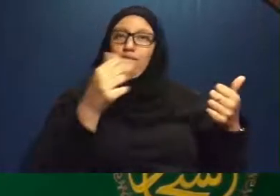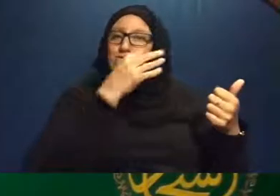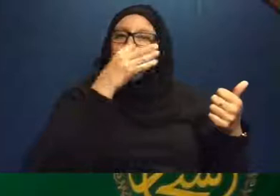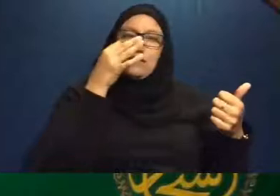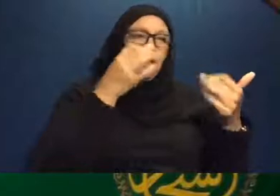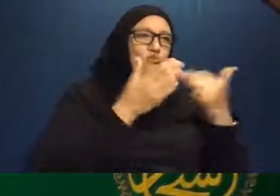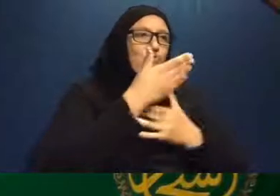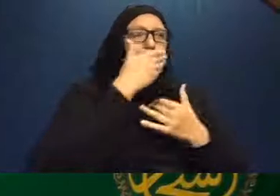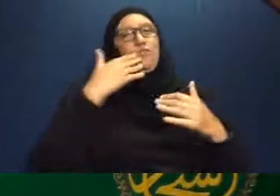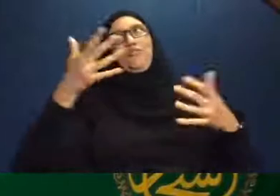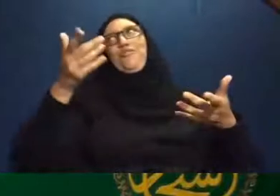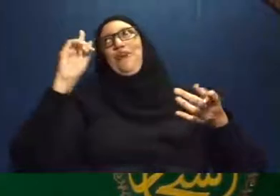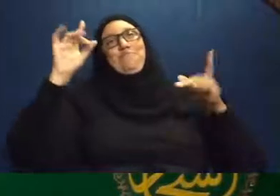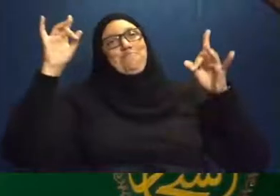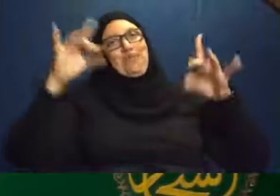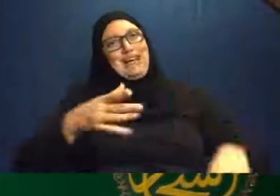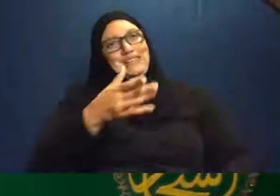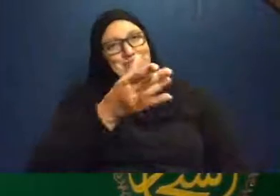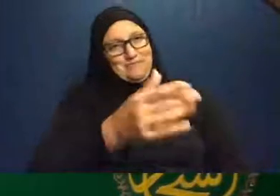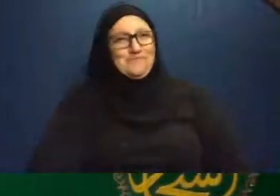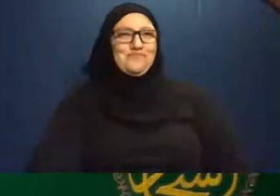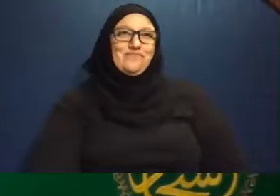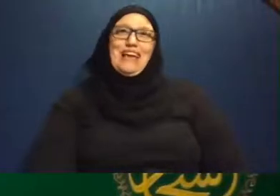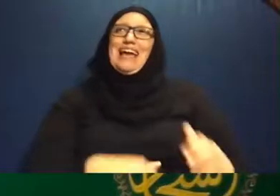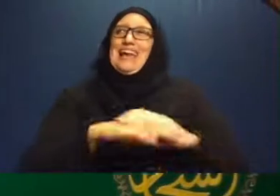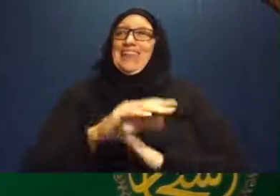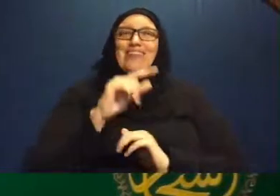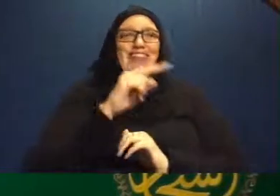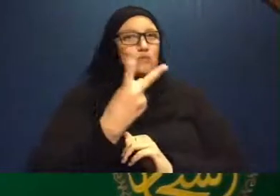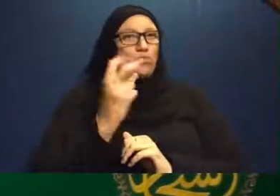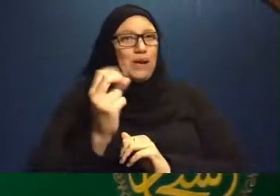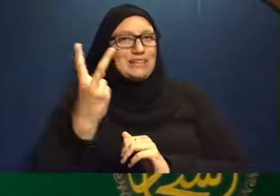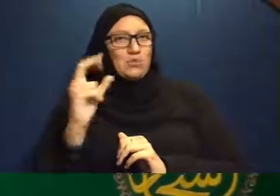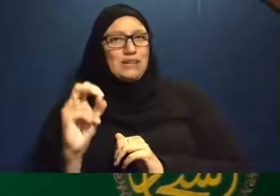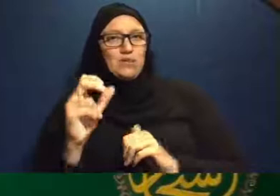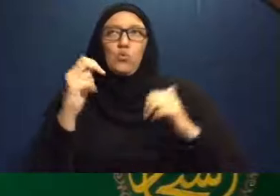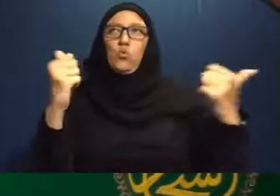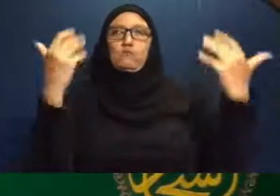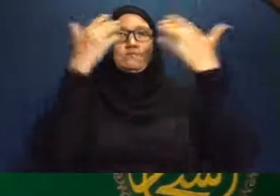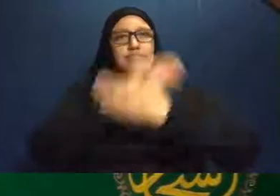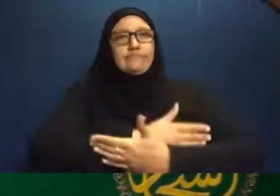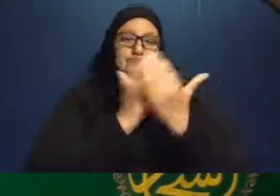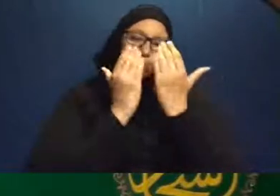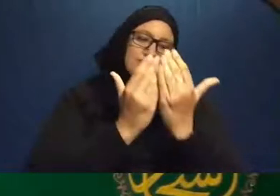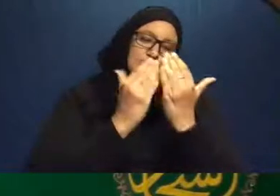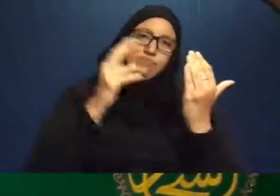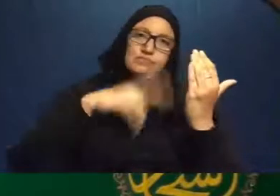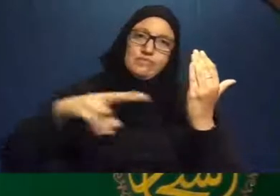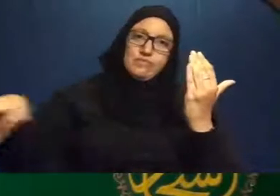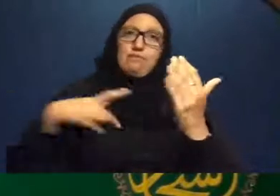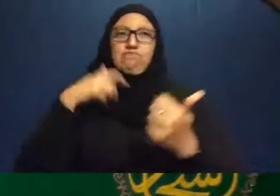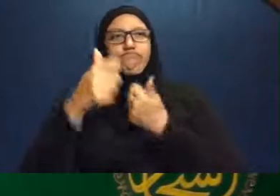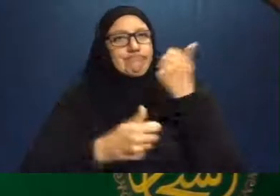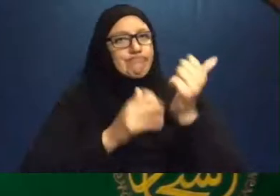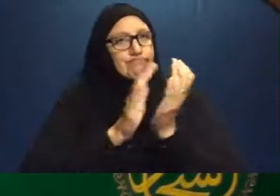Ramadan. God bless you. In the year 2020, you spent a good vigil during the nights of the month of Ramadan